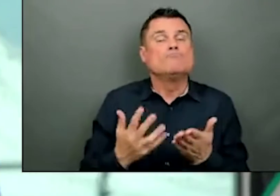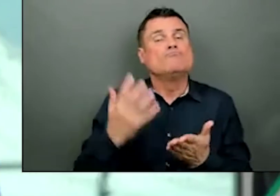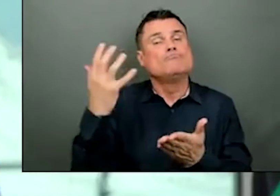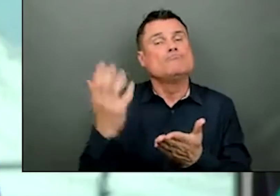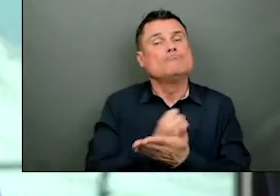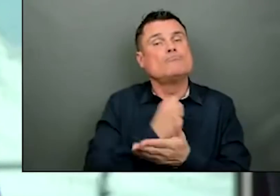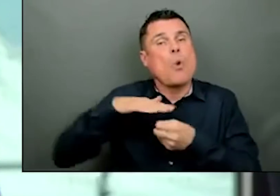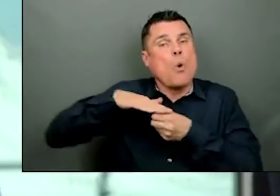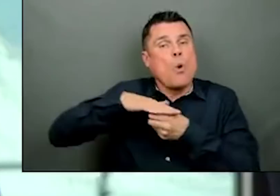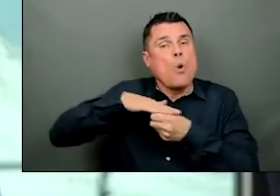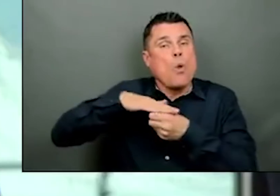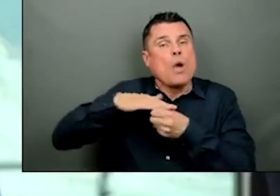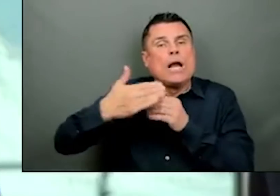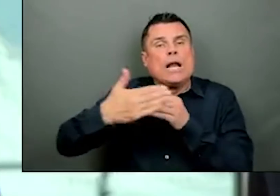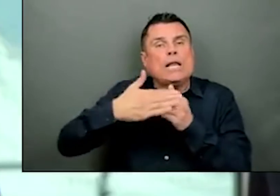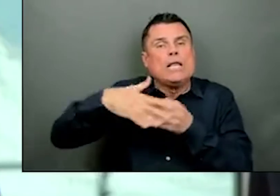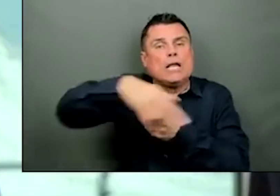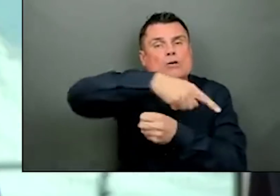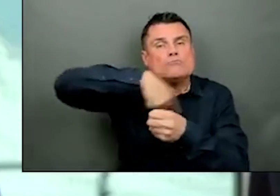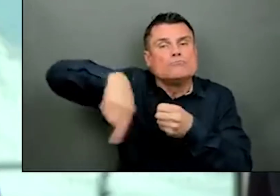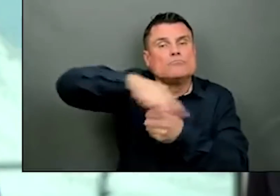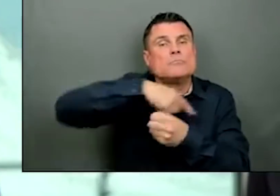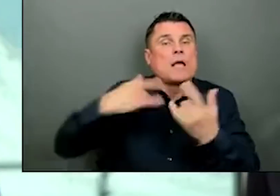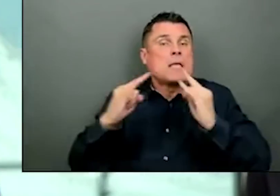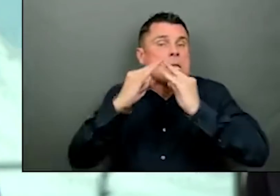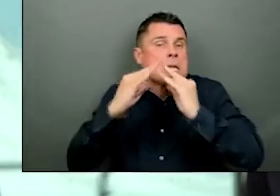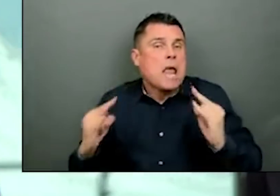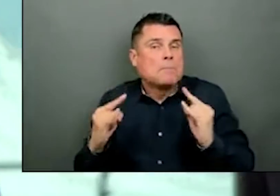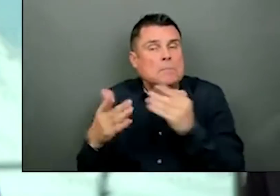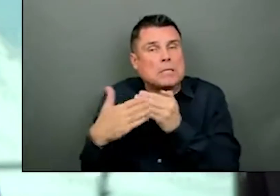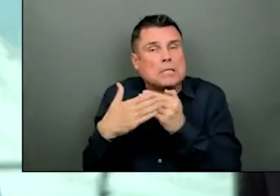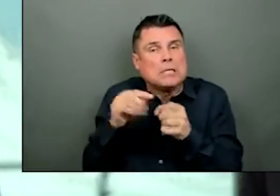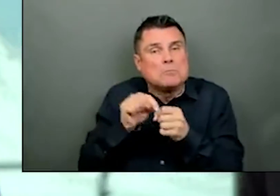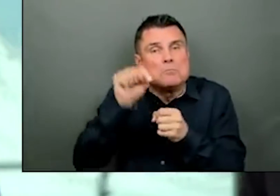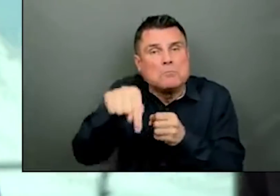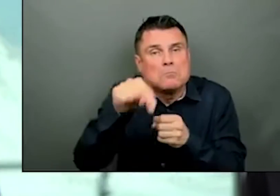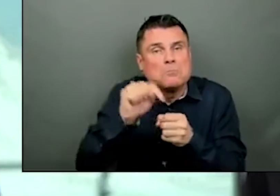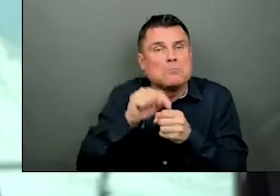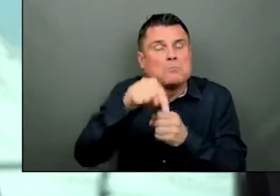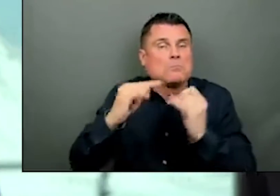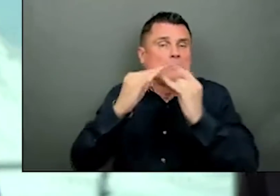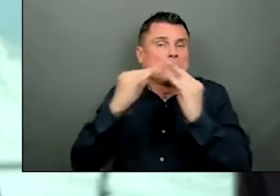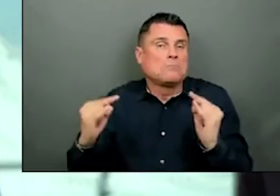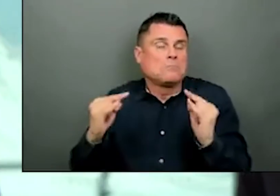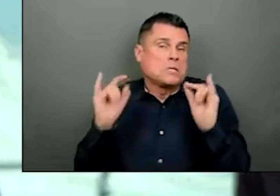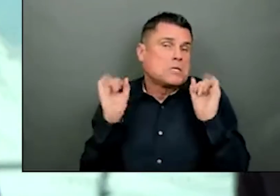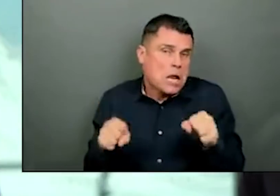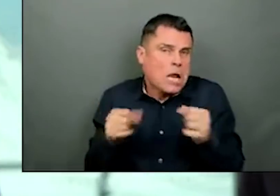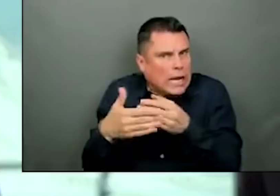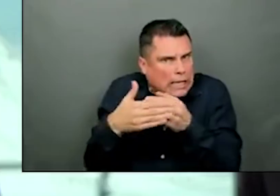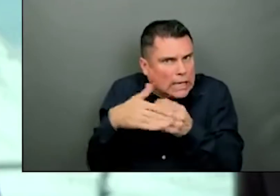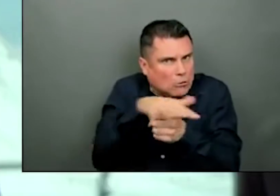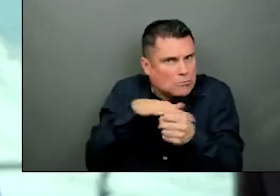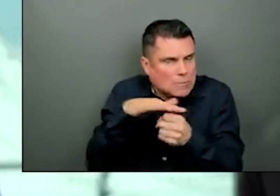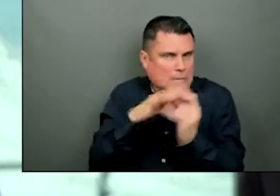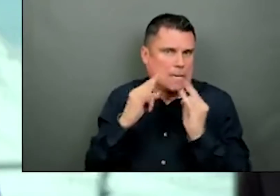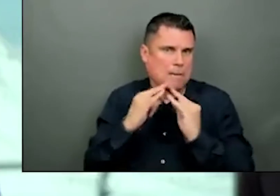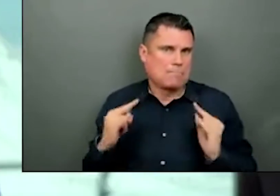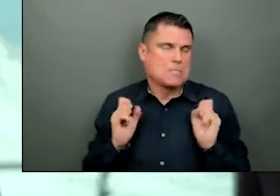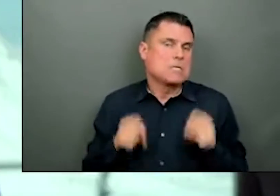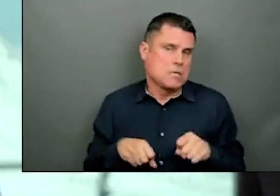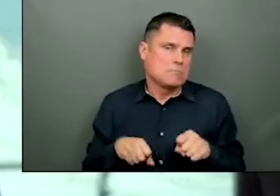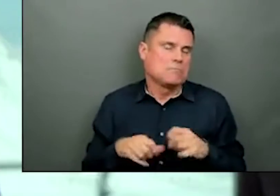weeks. We know that families have been waiting for this for a long time, and it's going to be an emotional and a